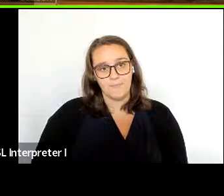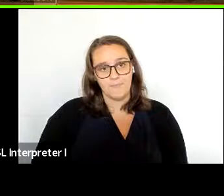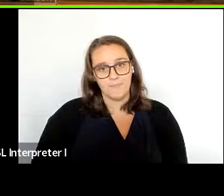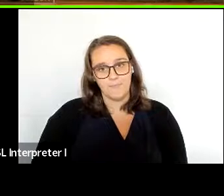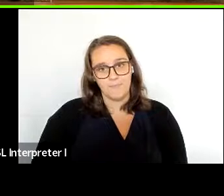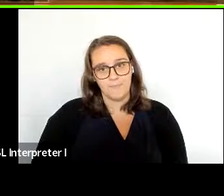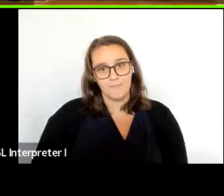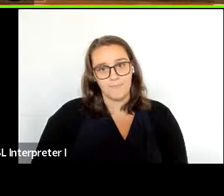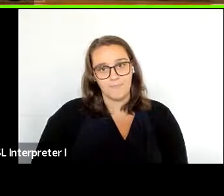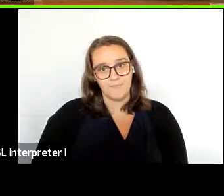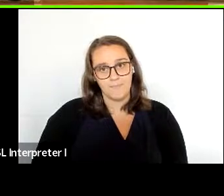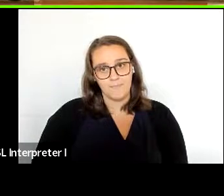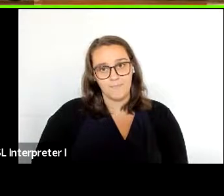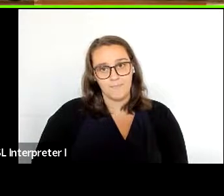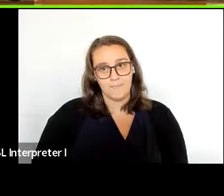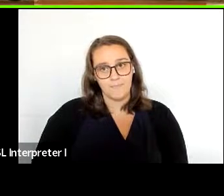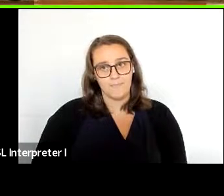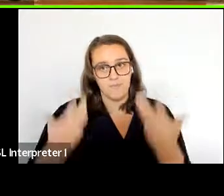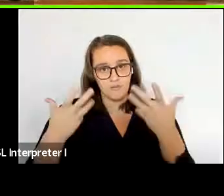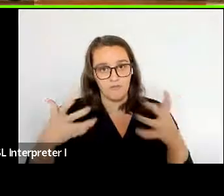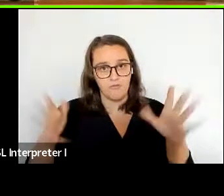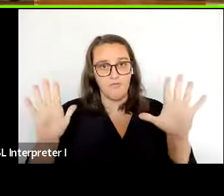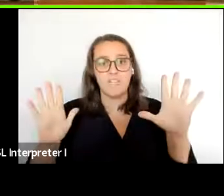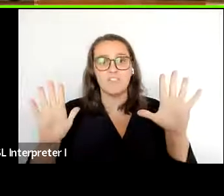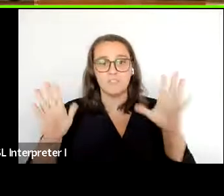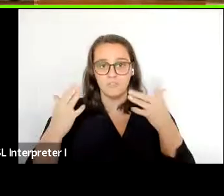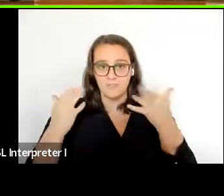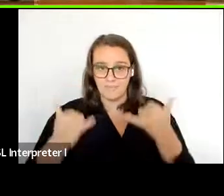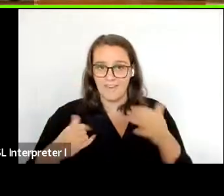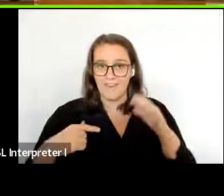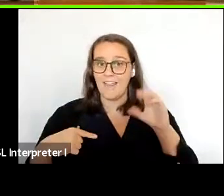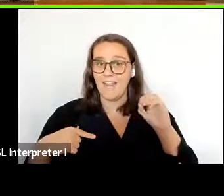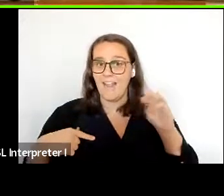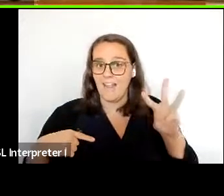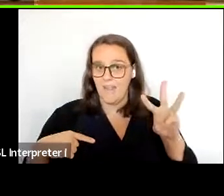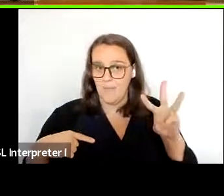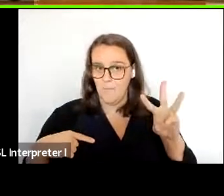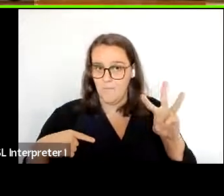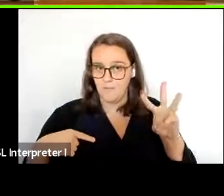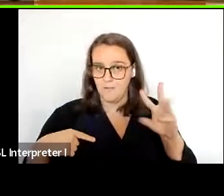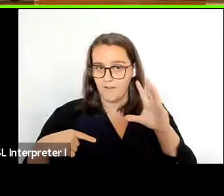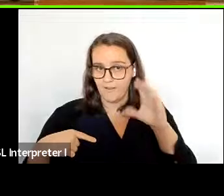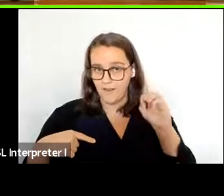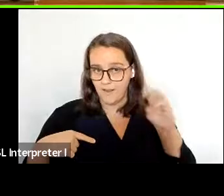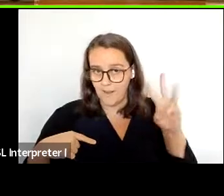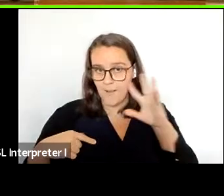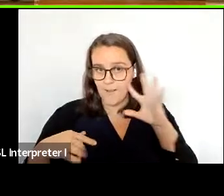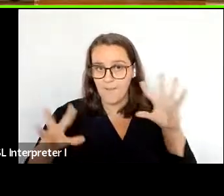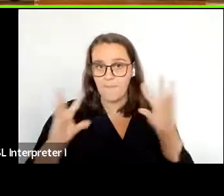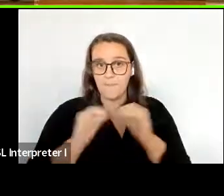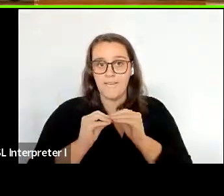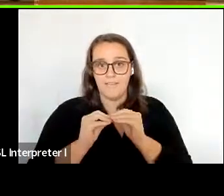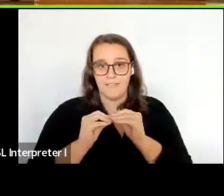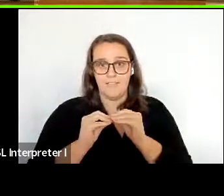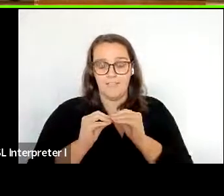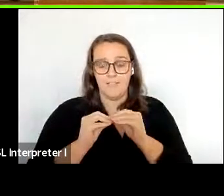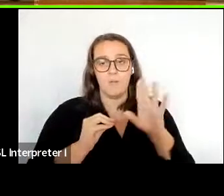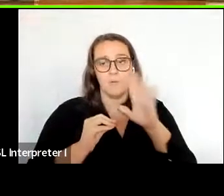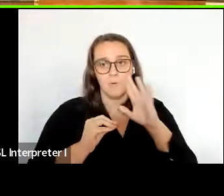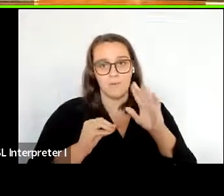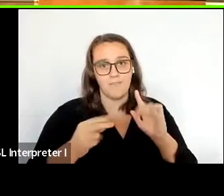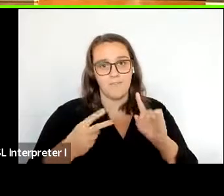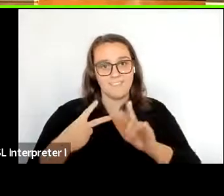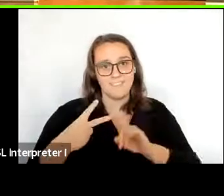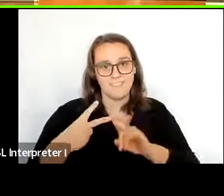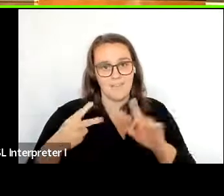That's going to conclude the items for action at today's Committee of the Whole meeting. We will have an additional legislative